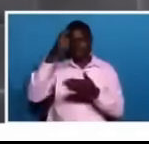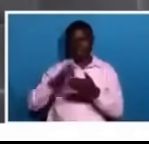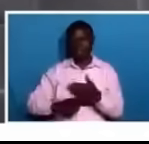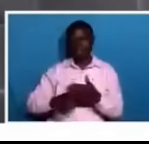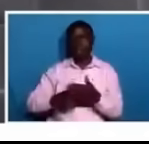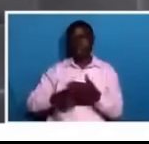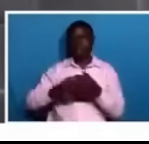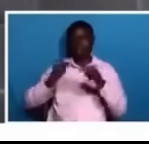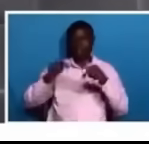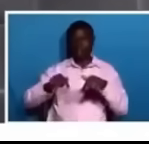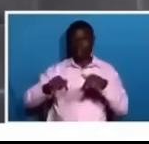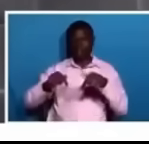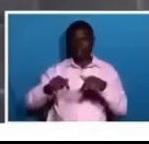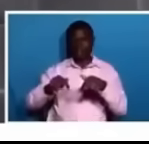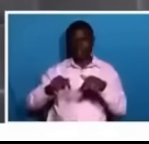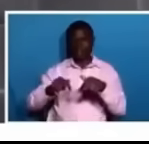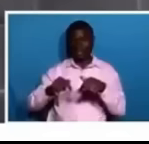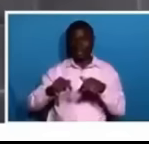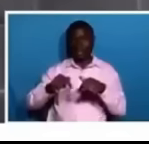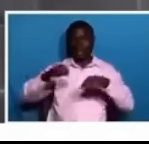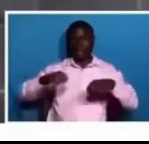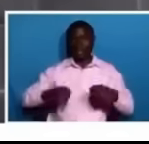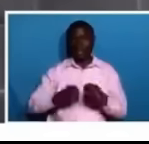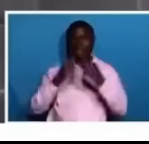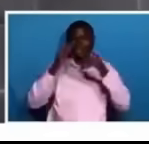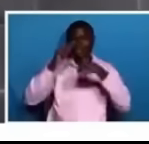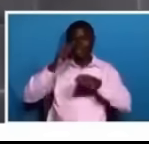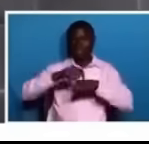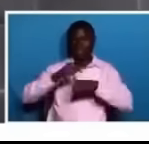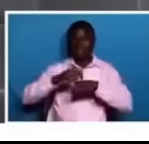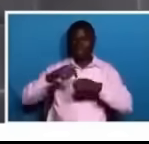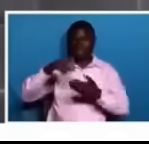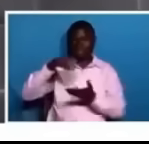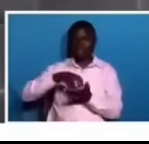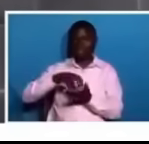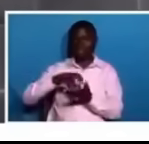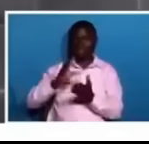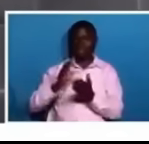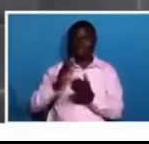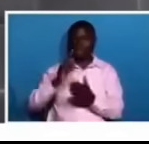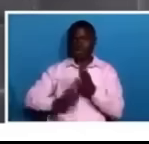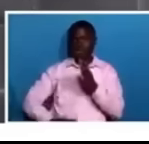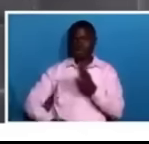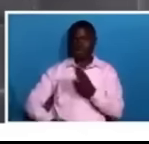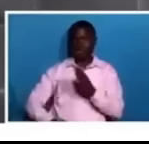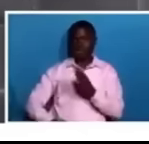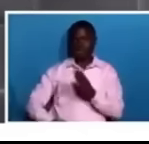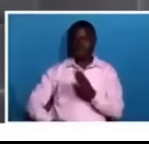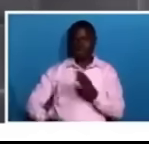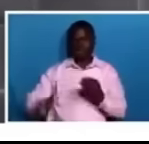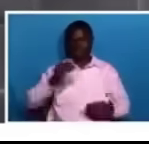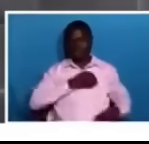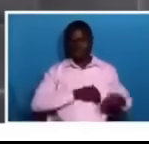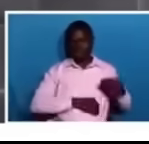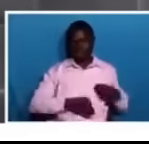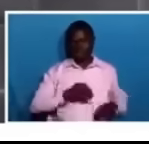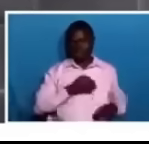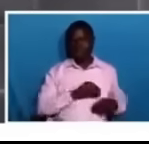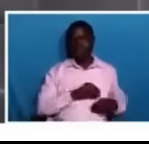And this is happening at a time when we hear of cases of grand corruption.